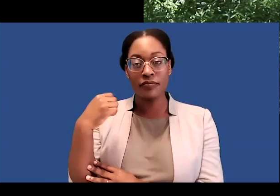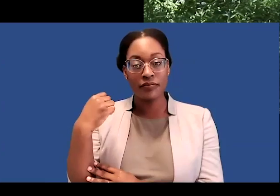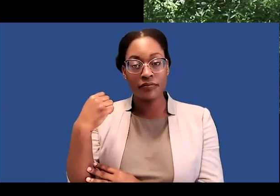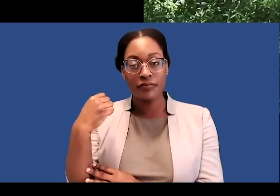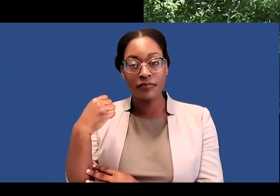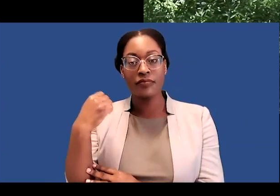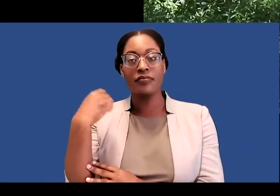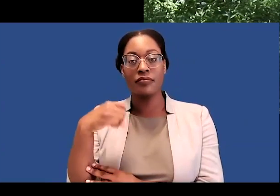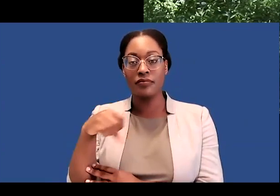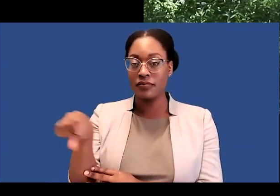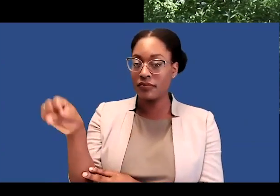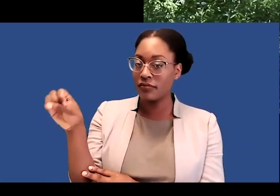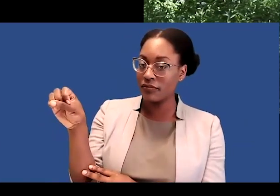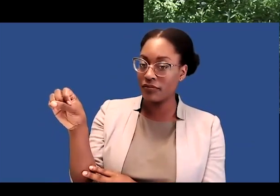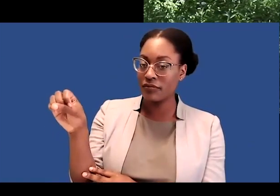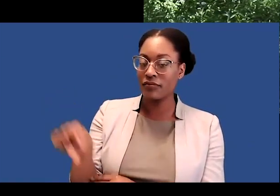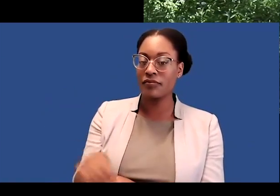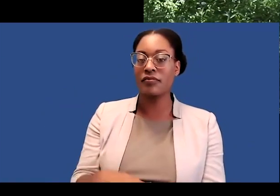then to the right.